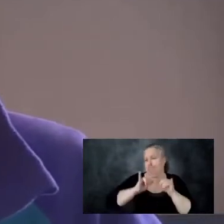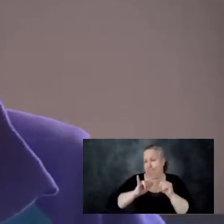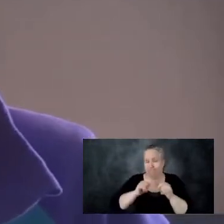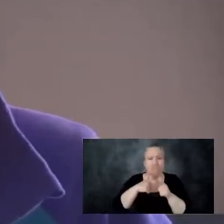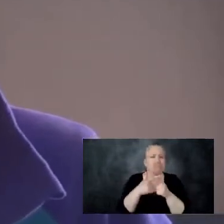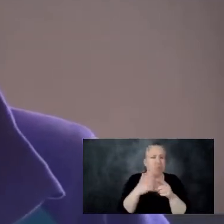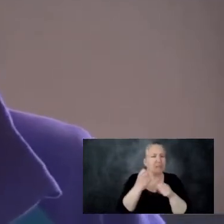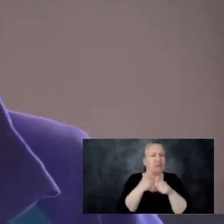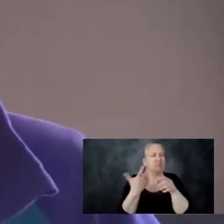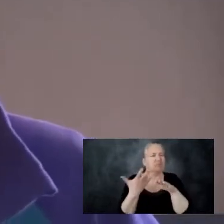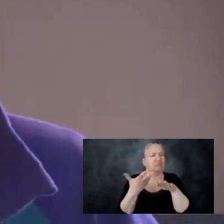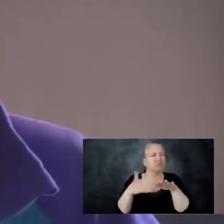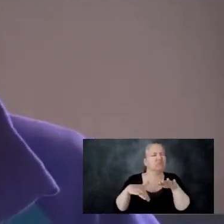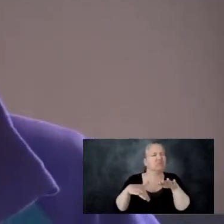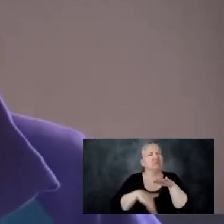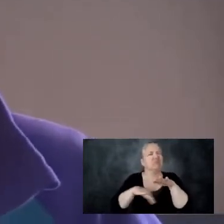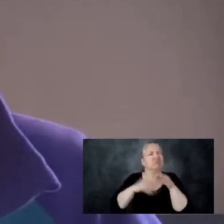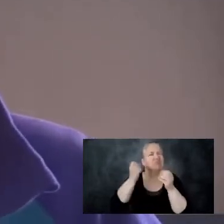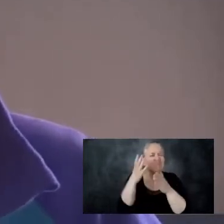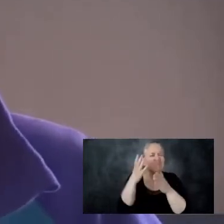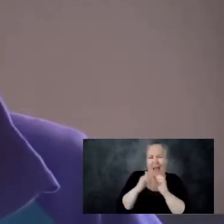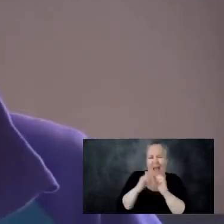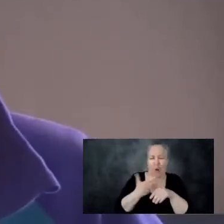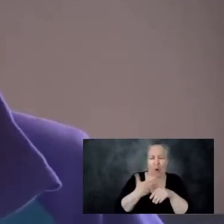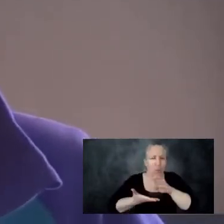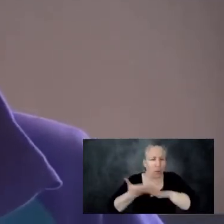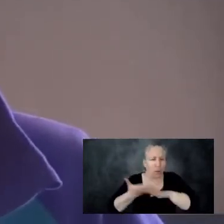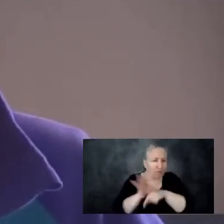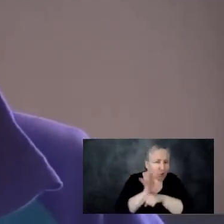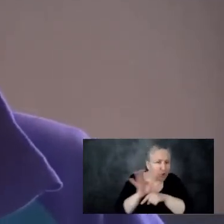on how well it works, but we also assess